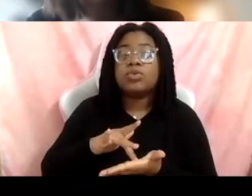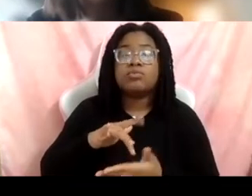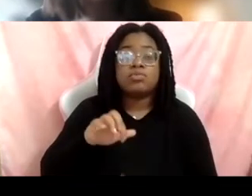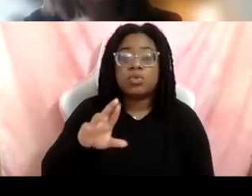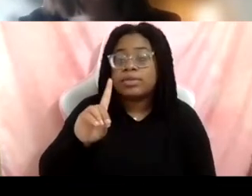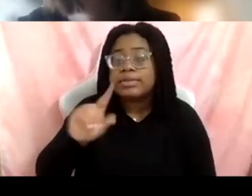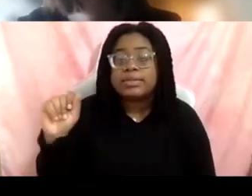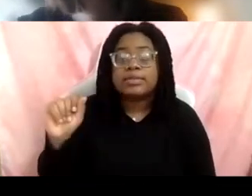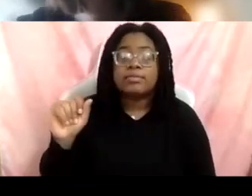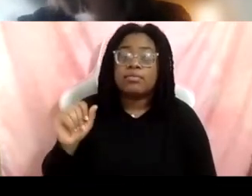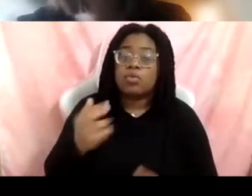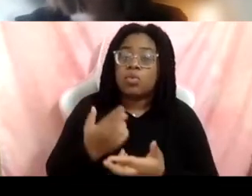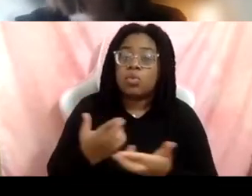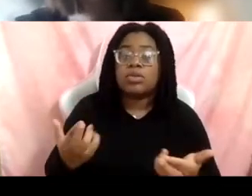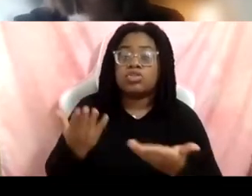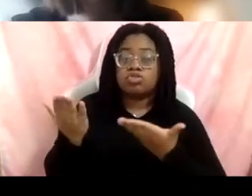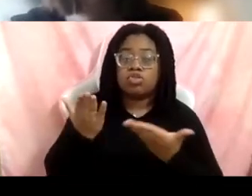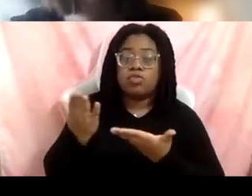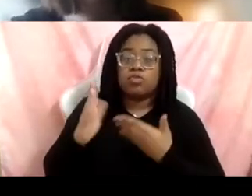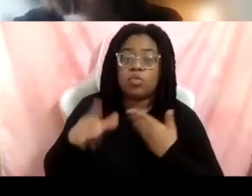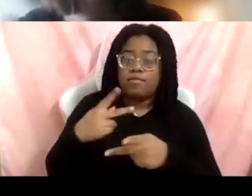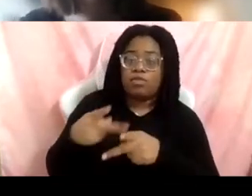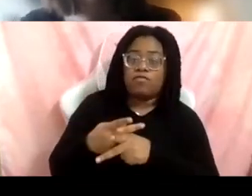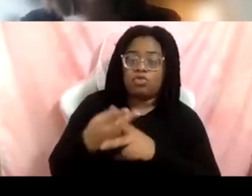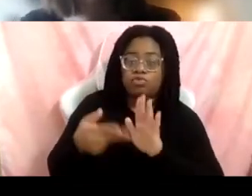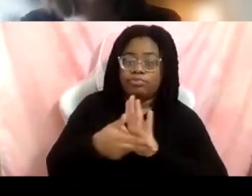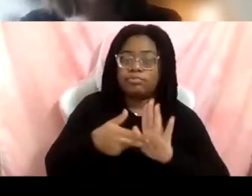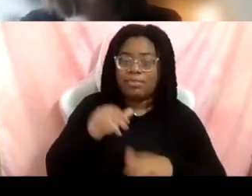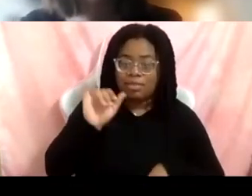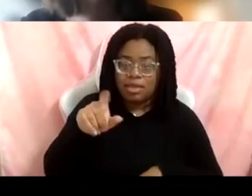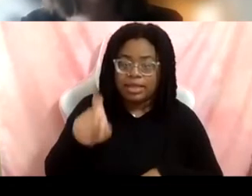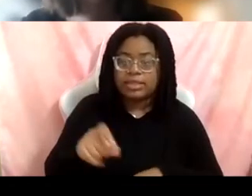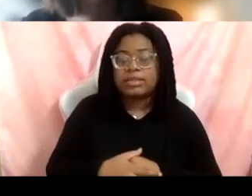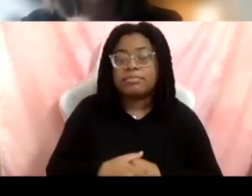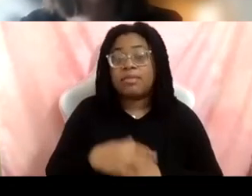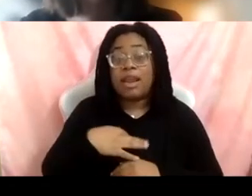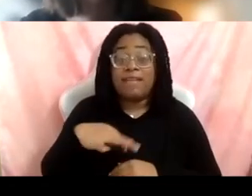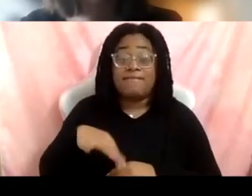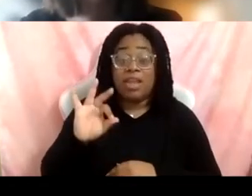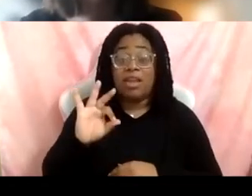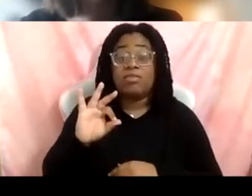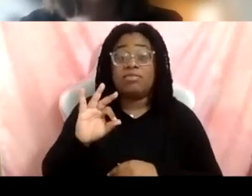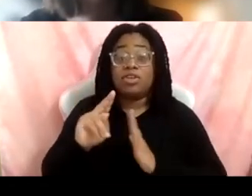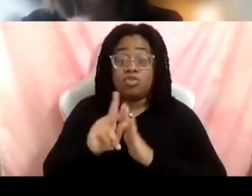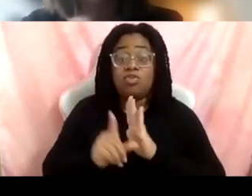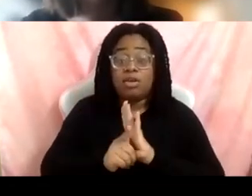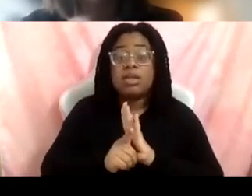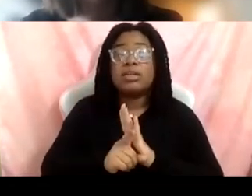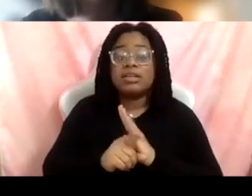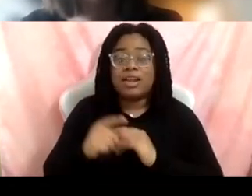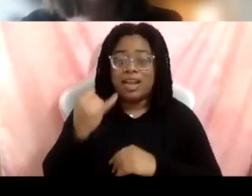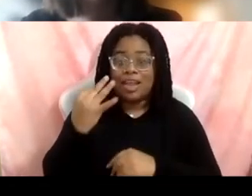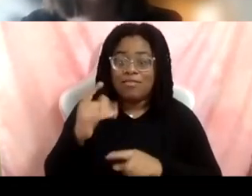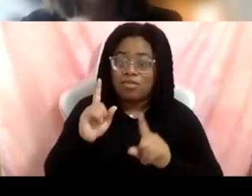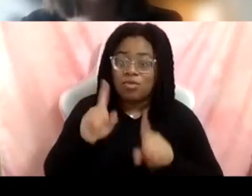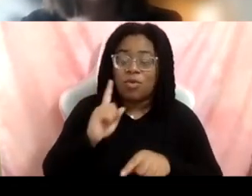resource services, or whatever their version is and they call it. I found them, especially in undergrad, if you're going to do